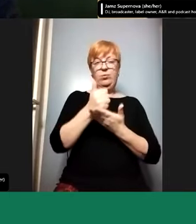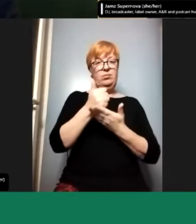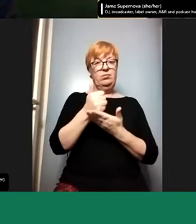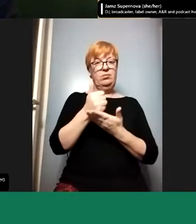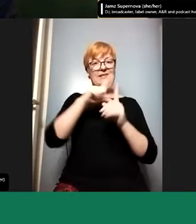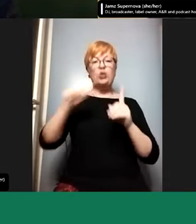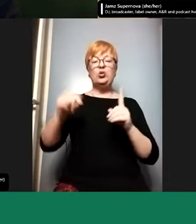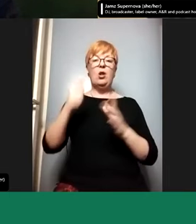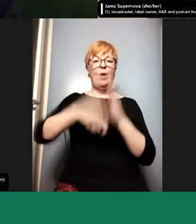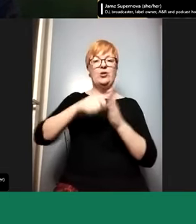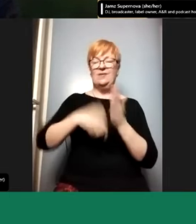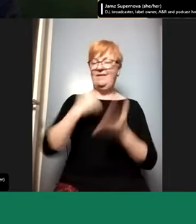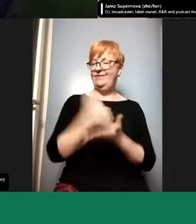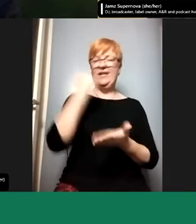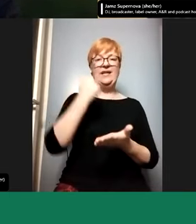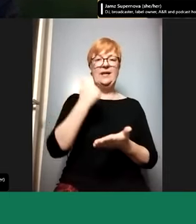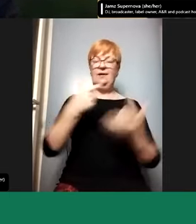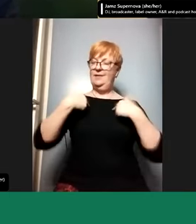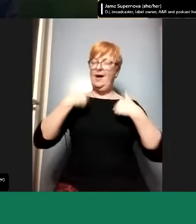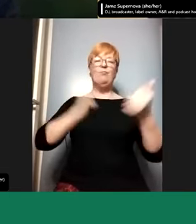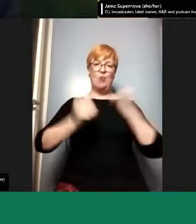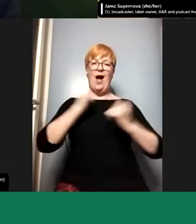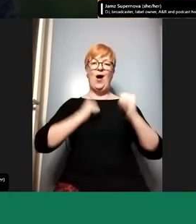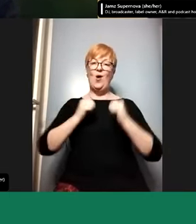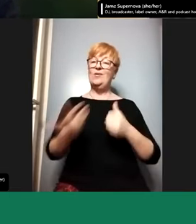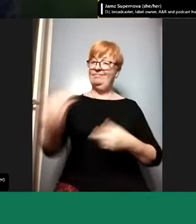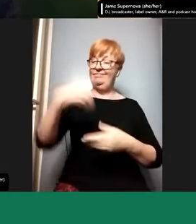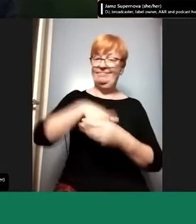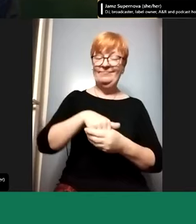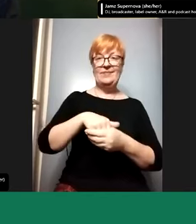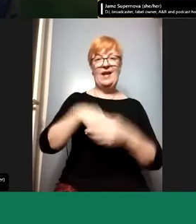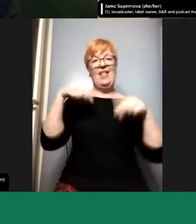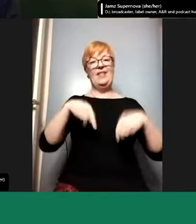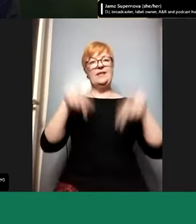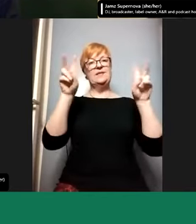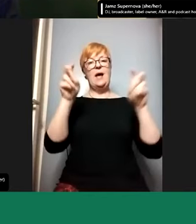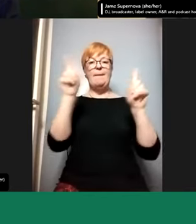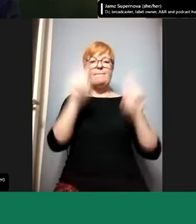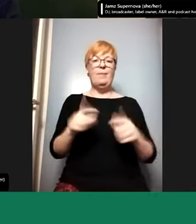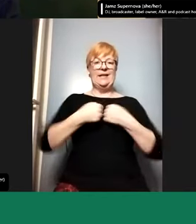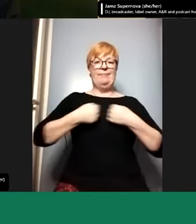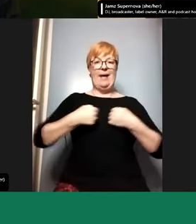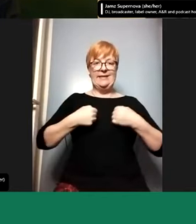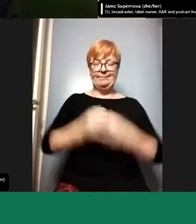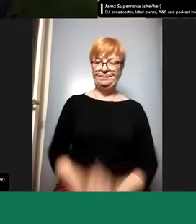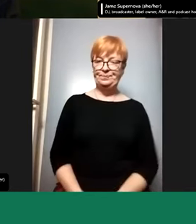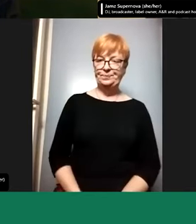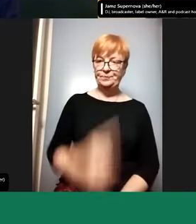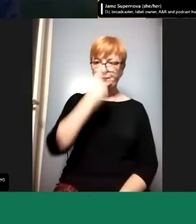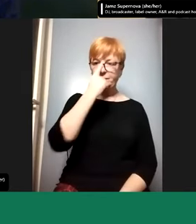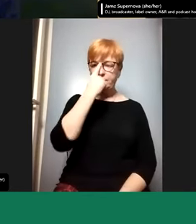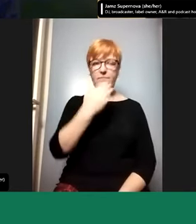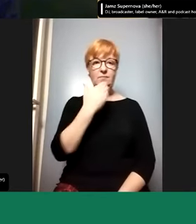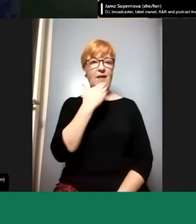commissions. And we're really proud to have it as part of This is Public Space, our digital commissions program. I also wanted to thank